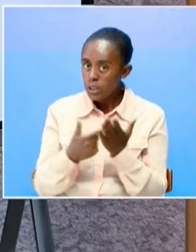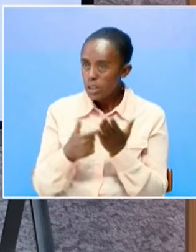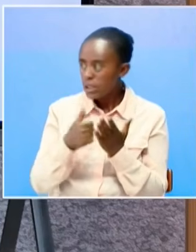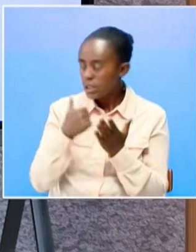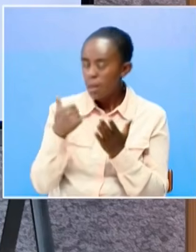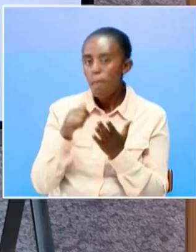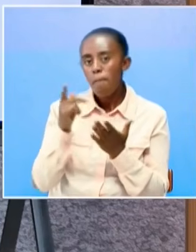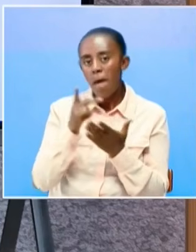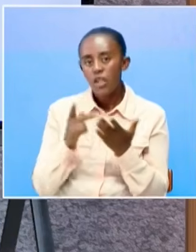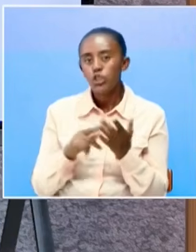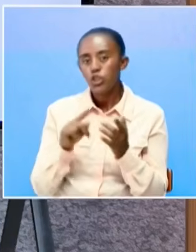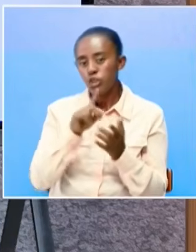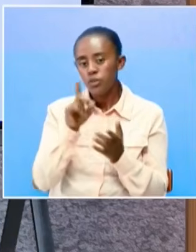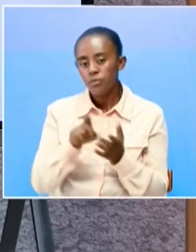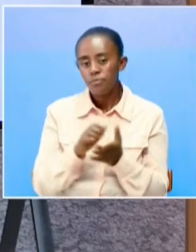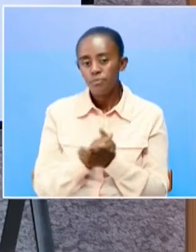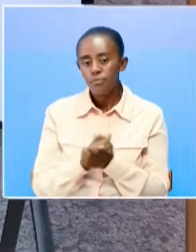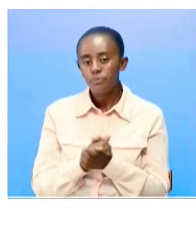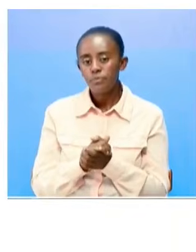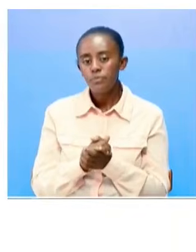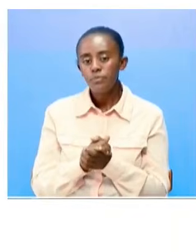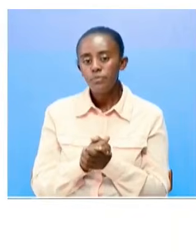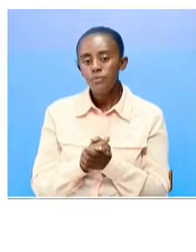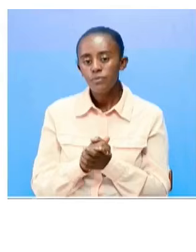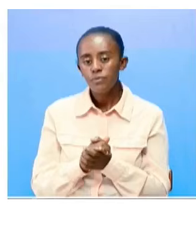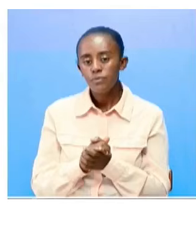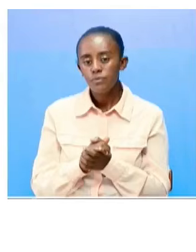here. Activity 1.